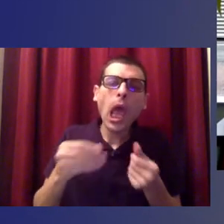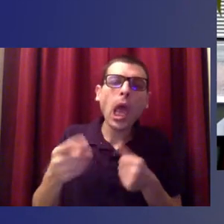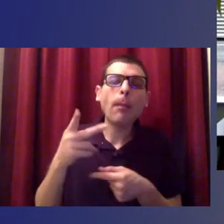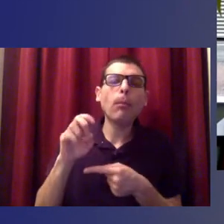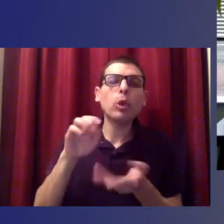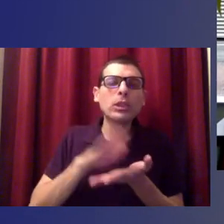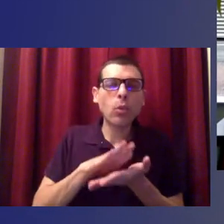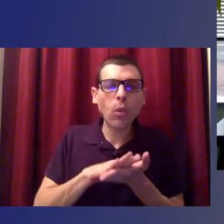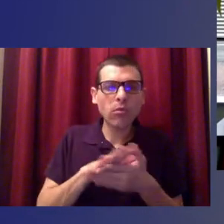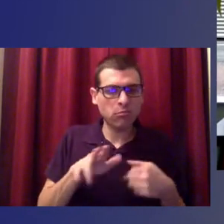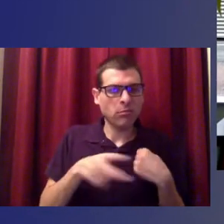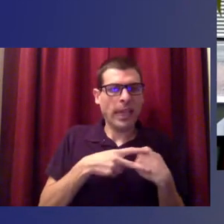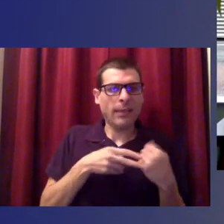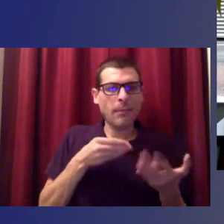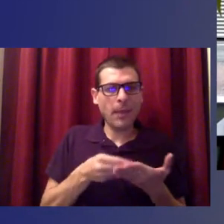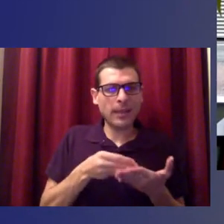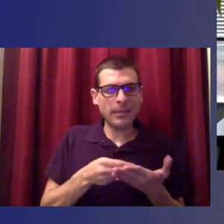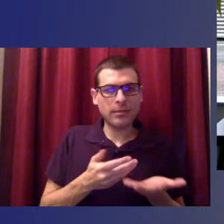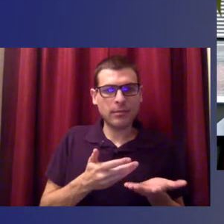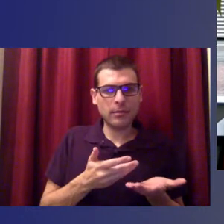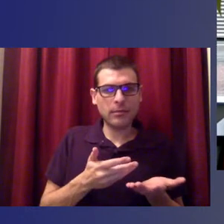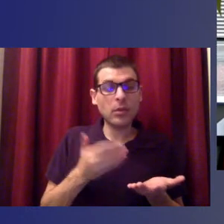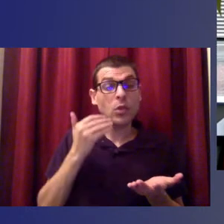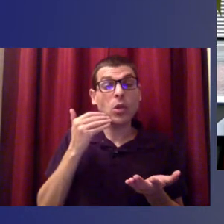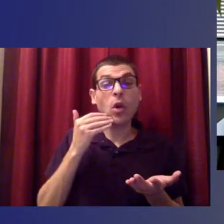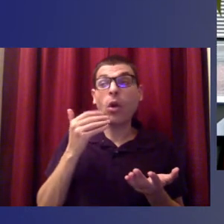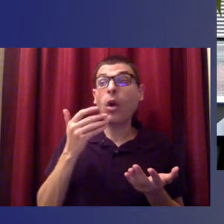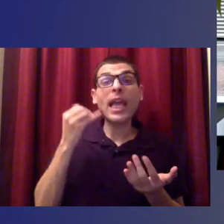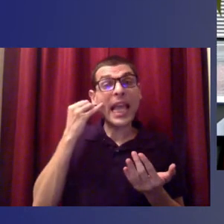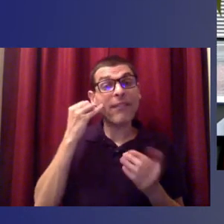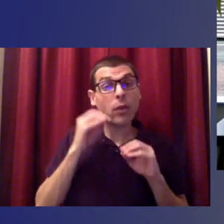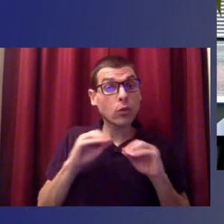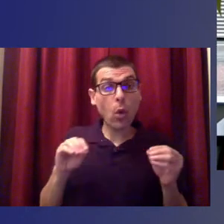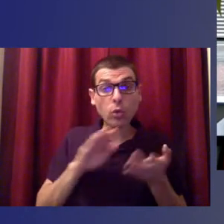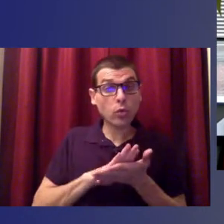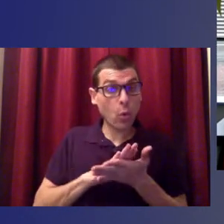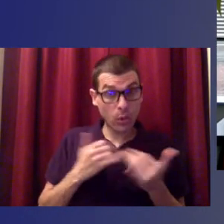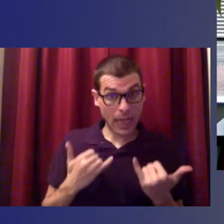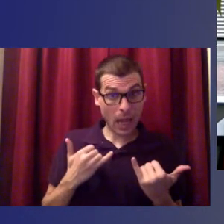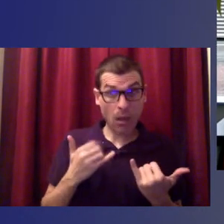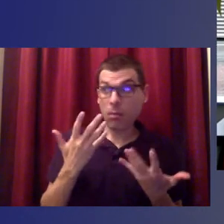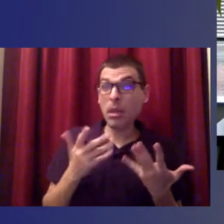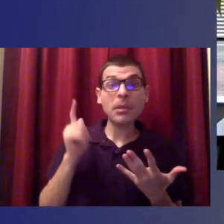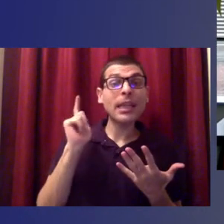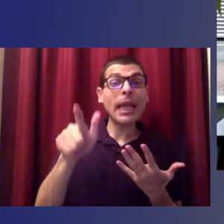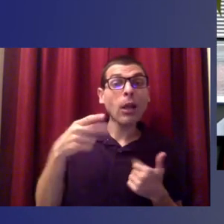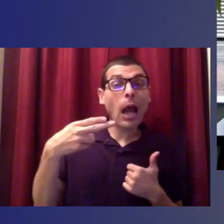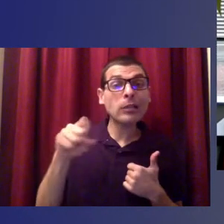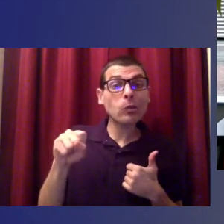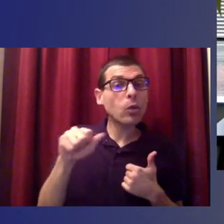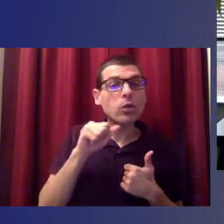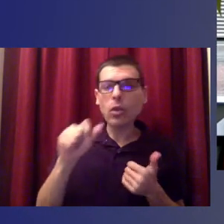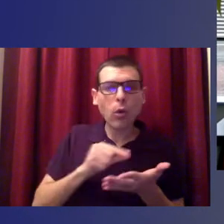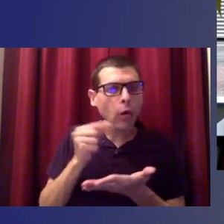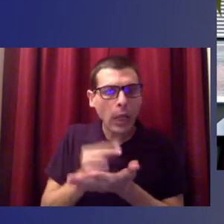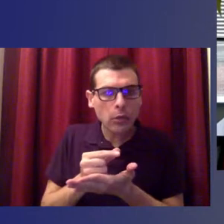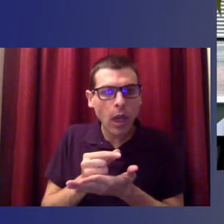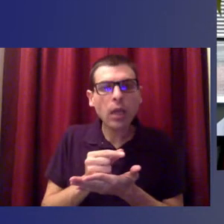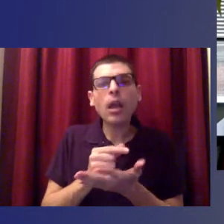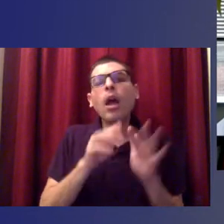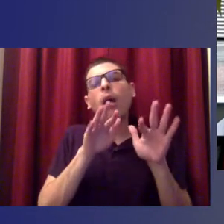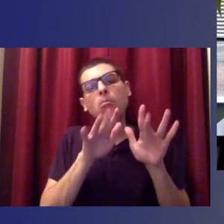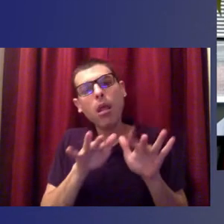know, folks who don't graduate from high school, who aren't able to get jobs, we are paying right now for